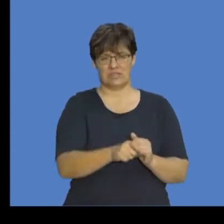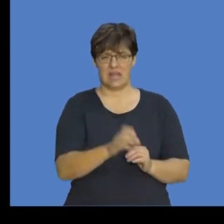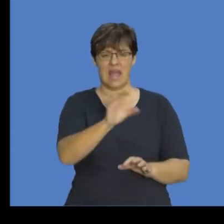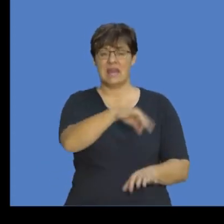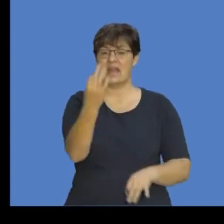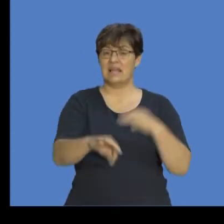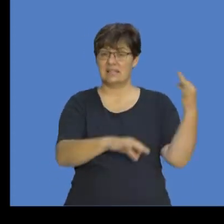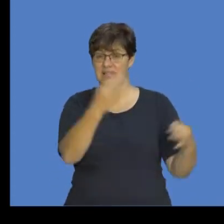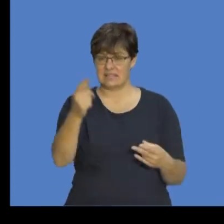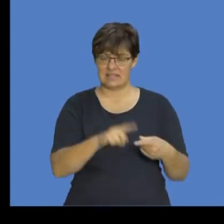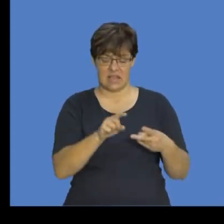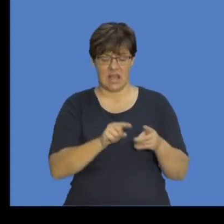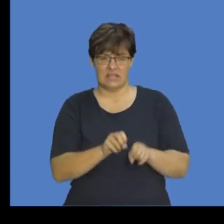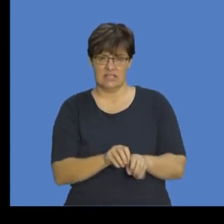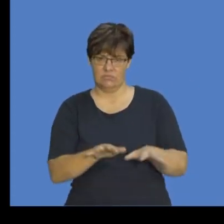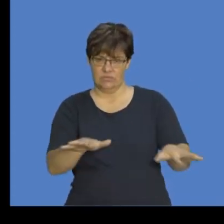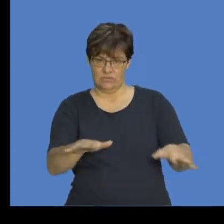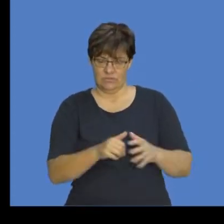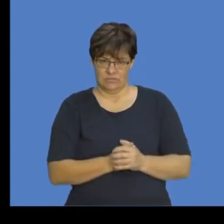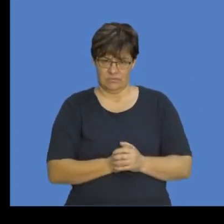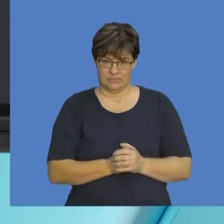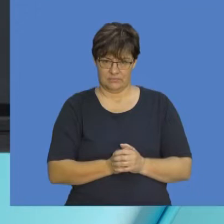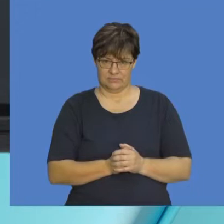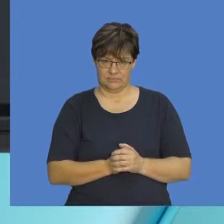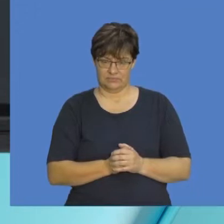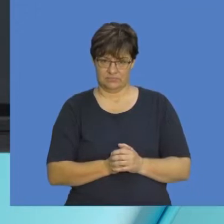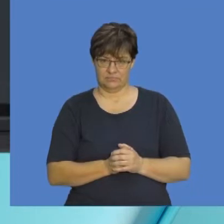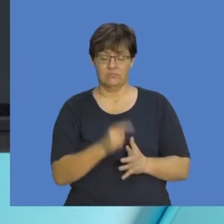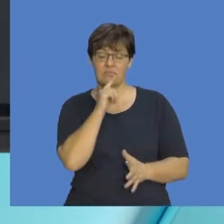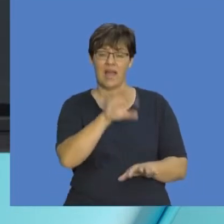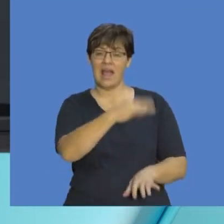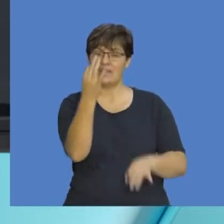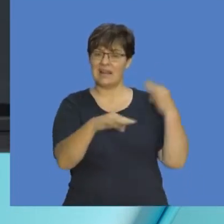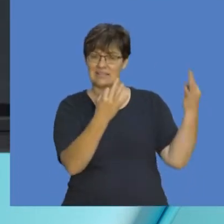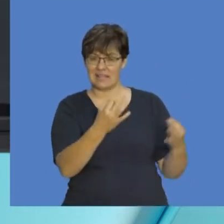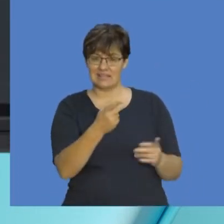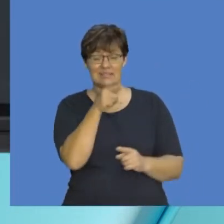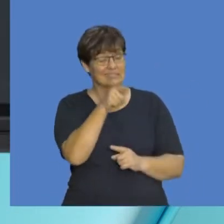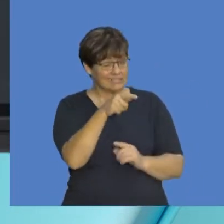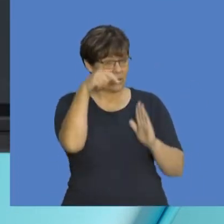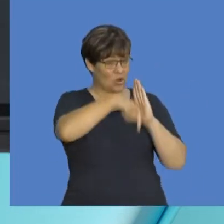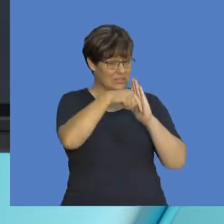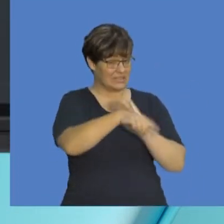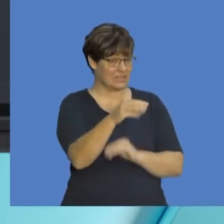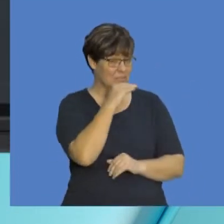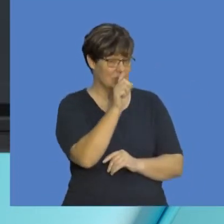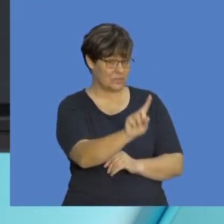keywords, analysis, and distribution. I said analysis in this